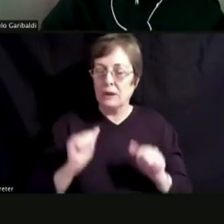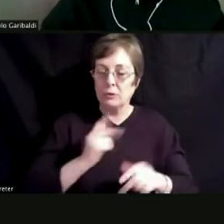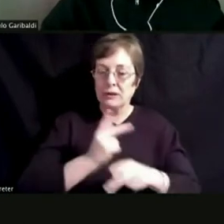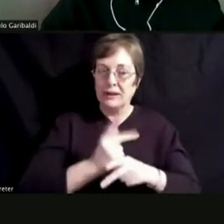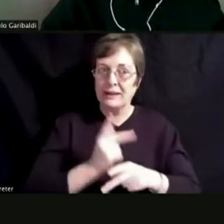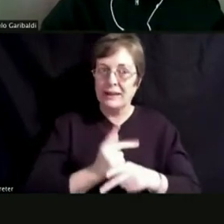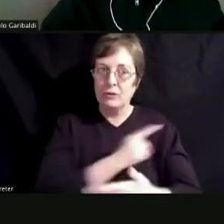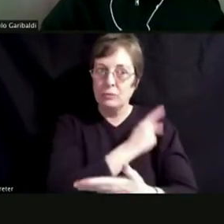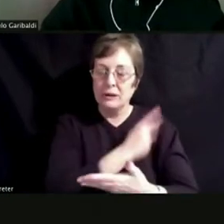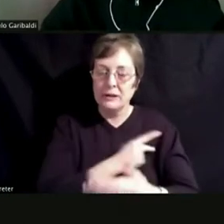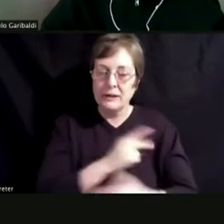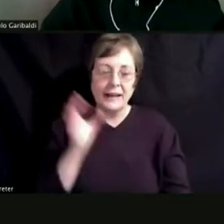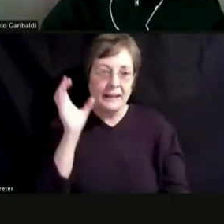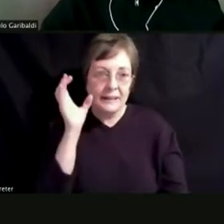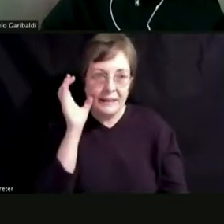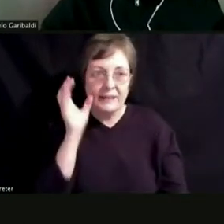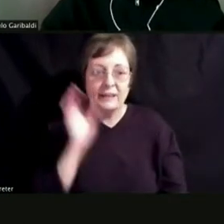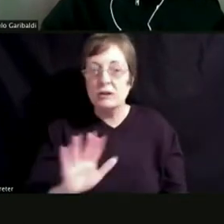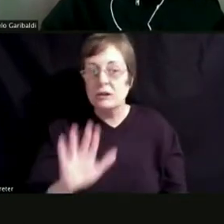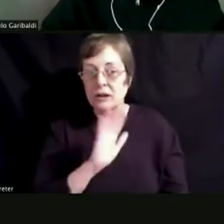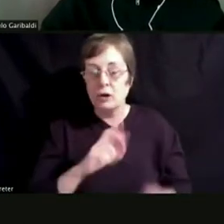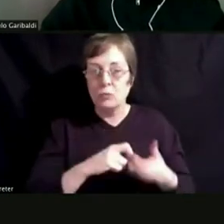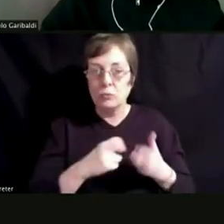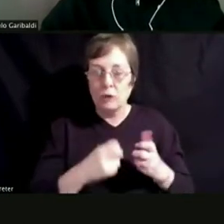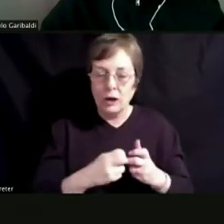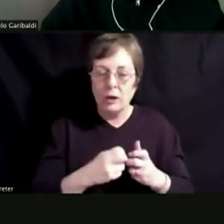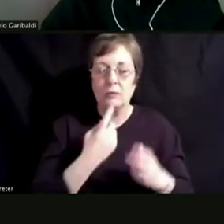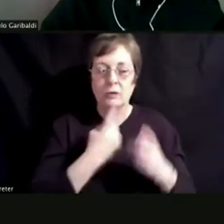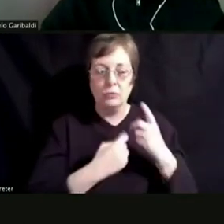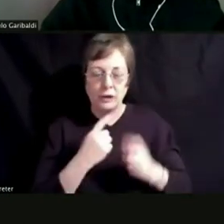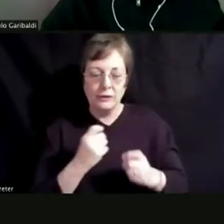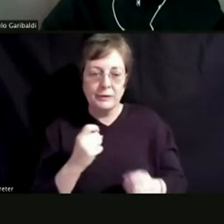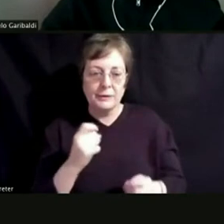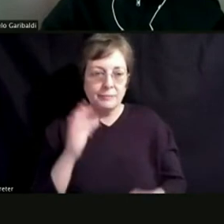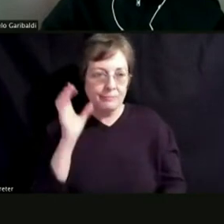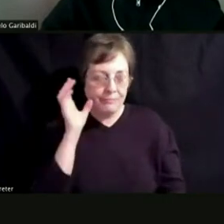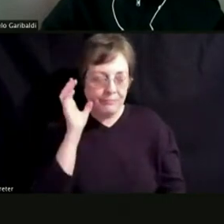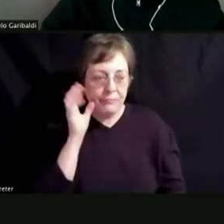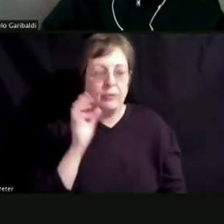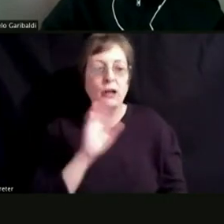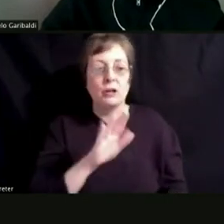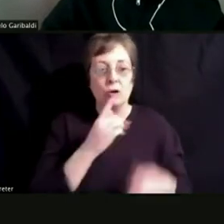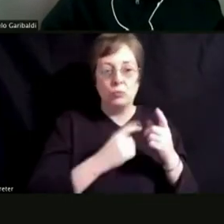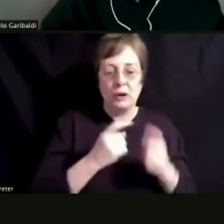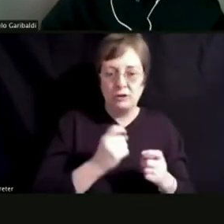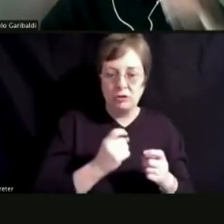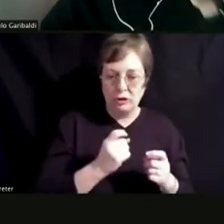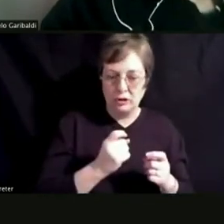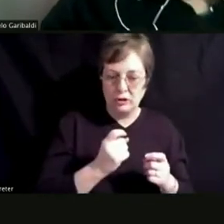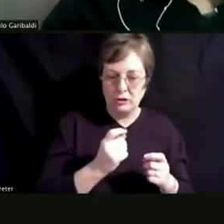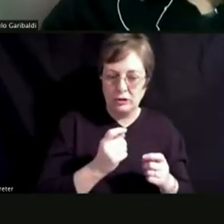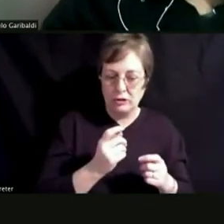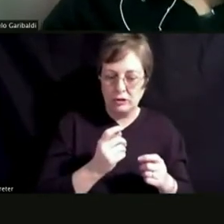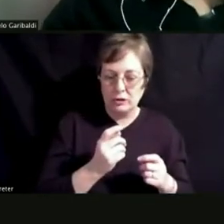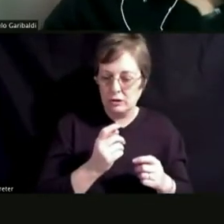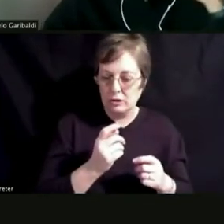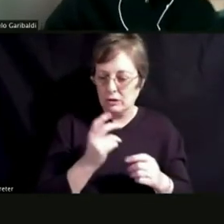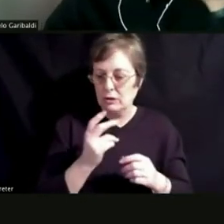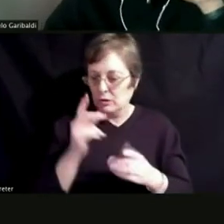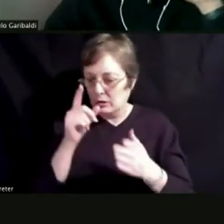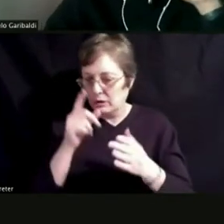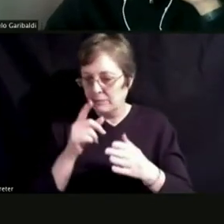their problems and their questions, take some of those questions and actually change them into